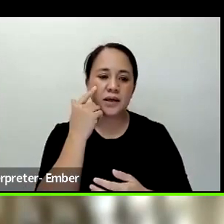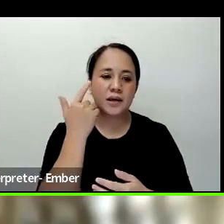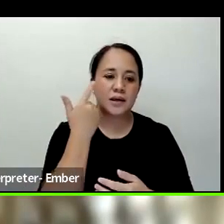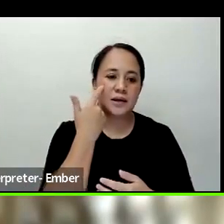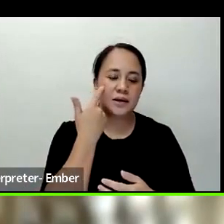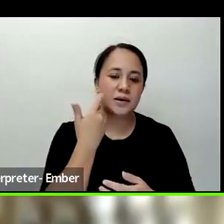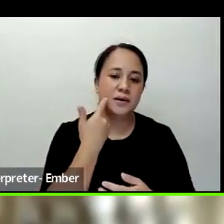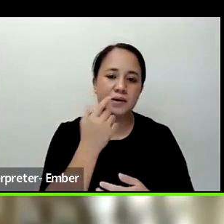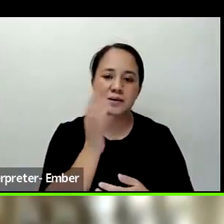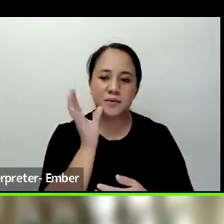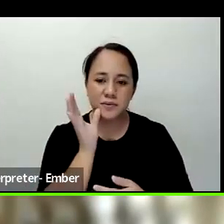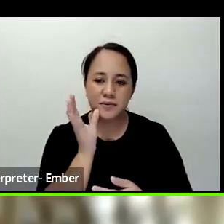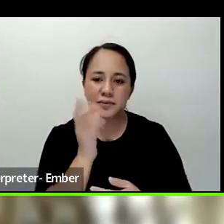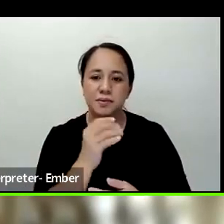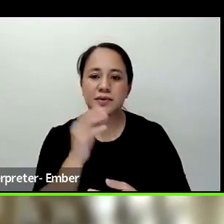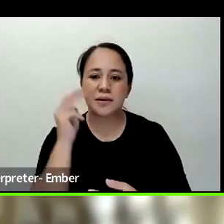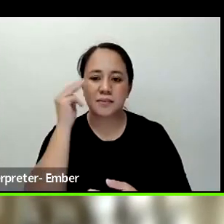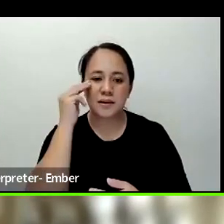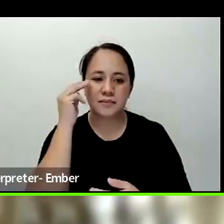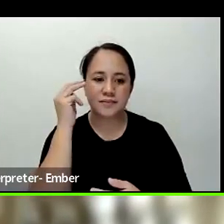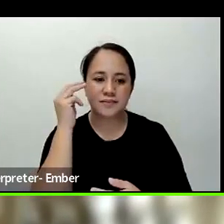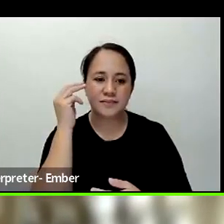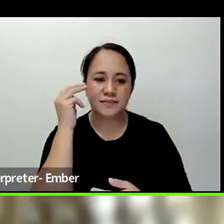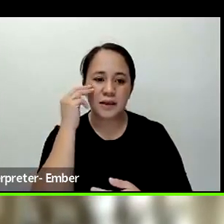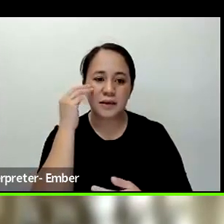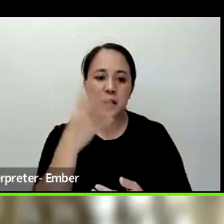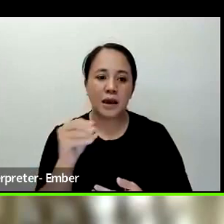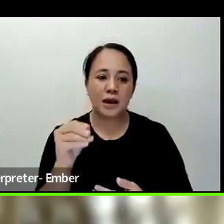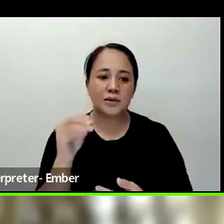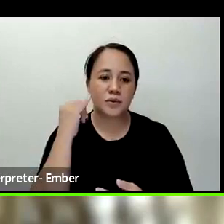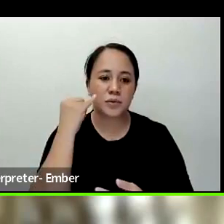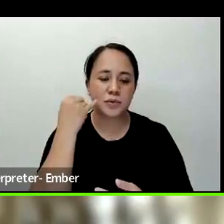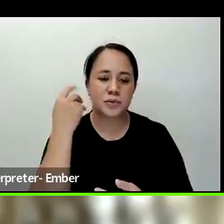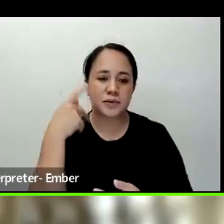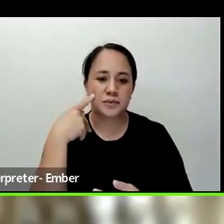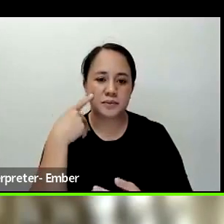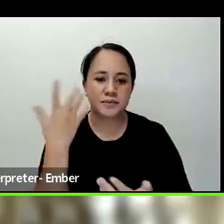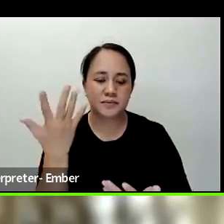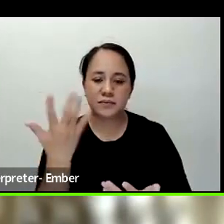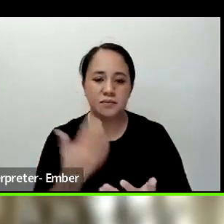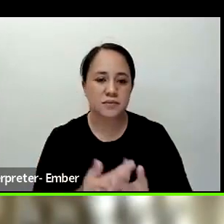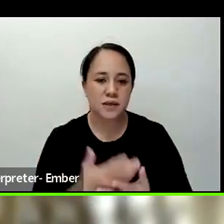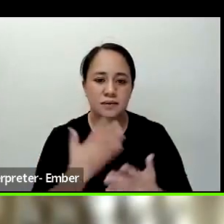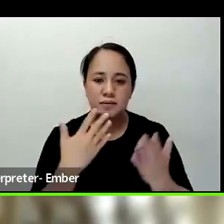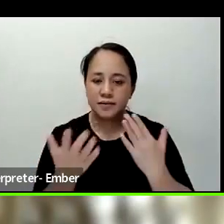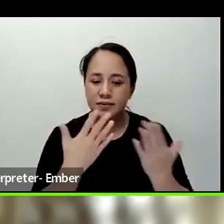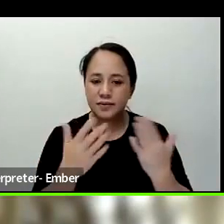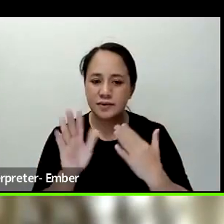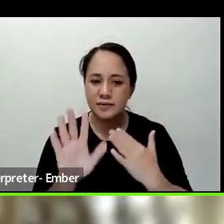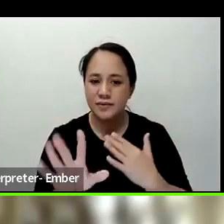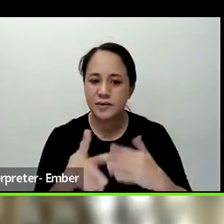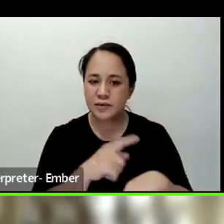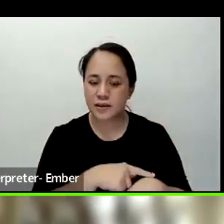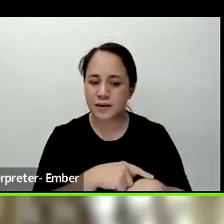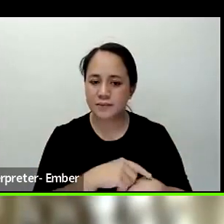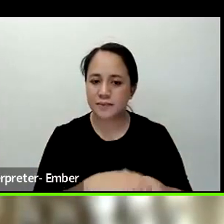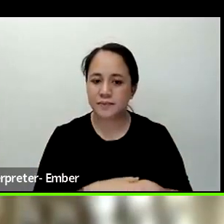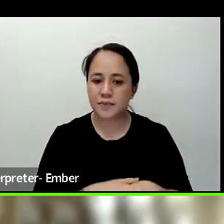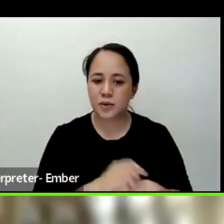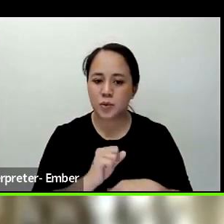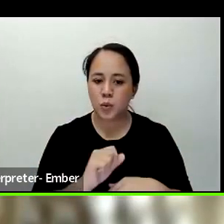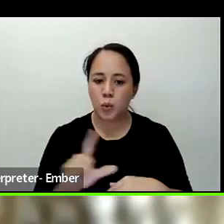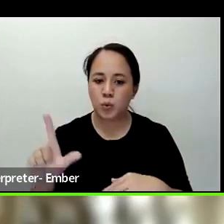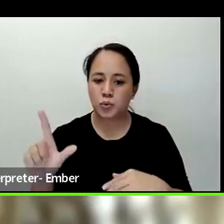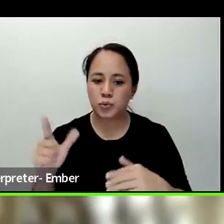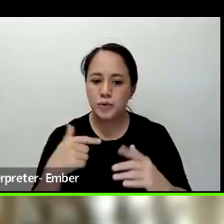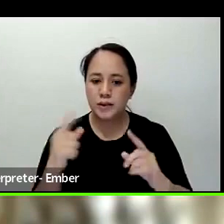Del Mundo, and Yusik Juan Perez. Thank you for your time. And to all those